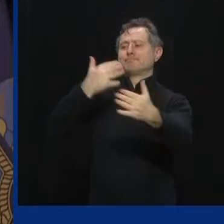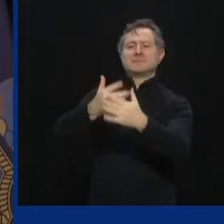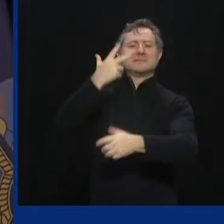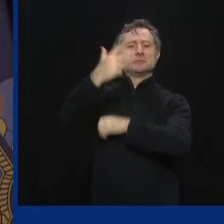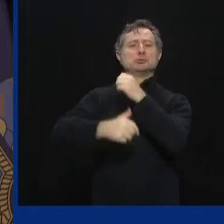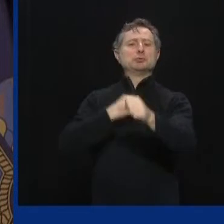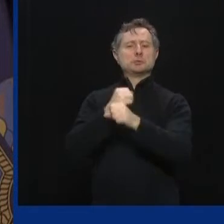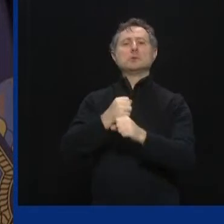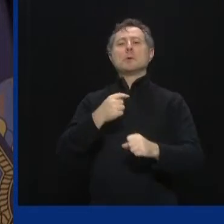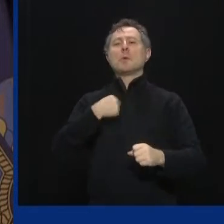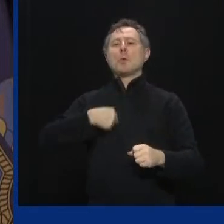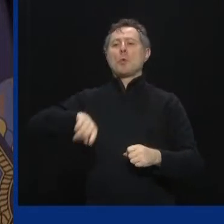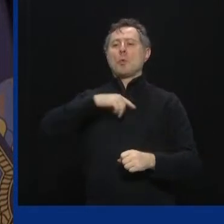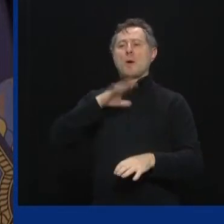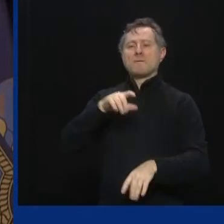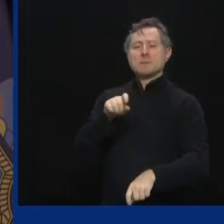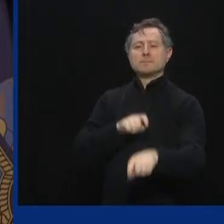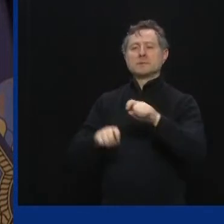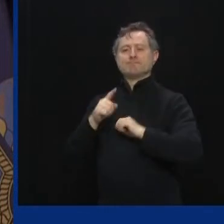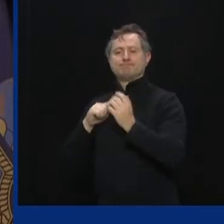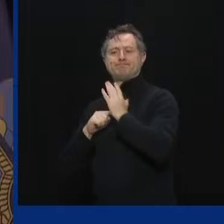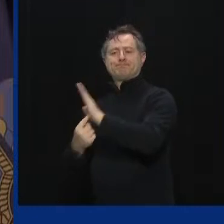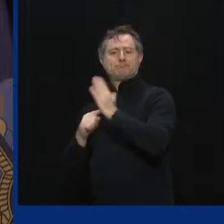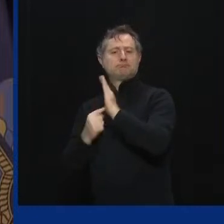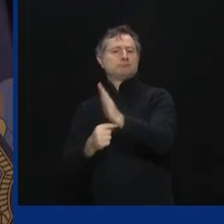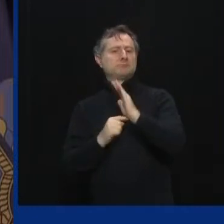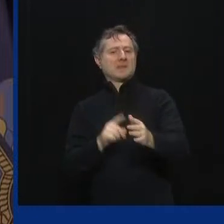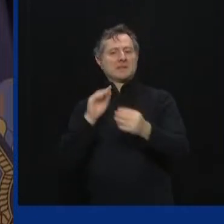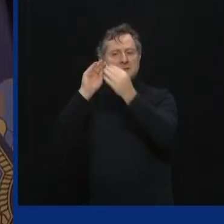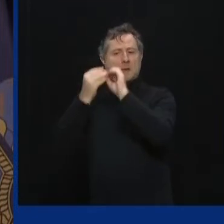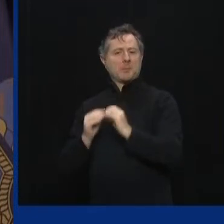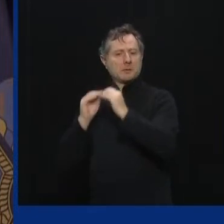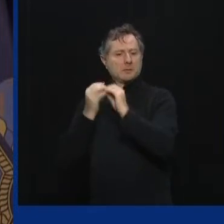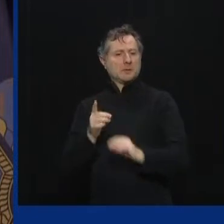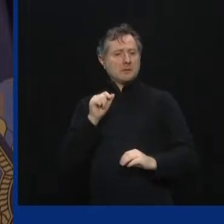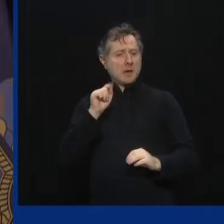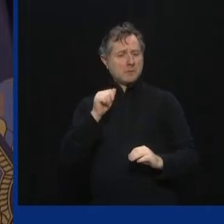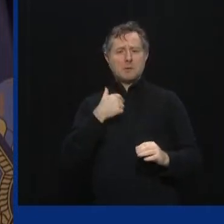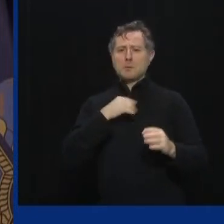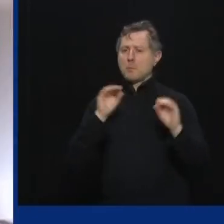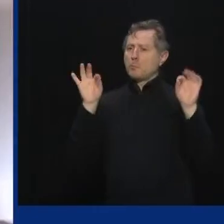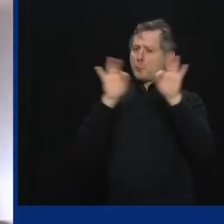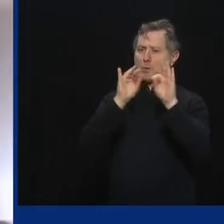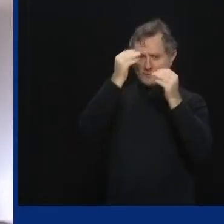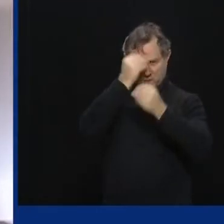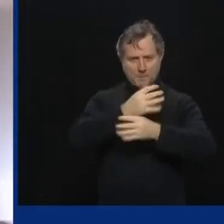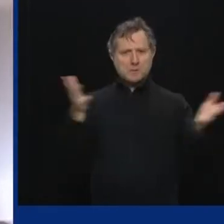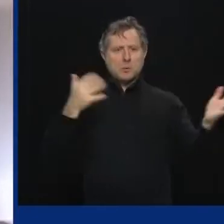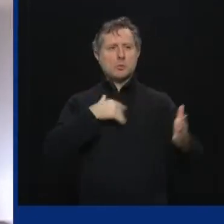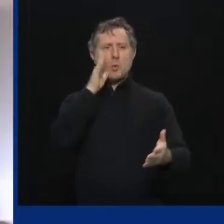So transparency is important. We're going to sign a couple bills today, and then I'll give the update.